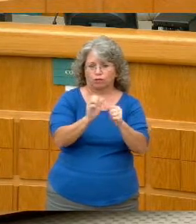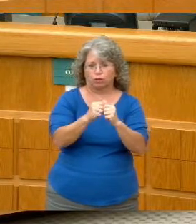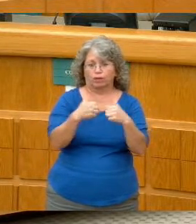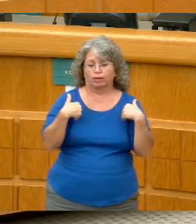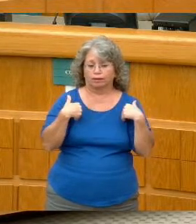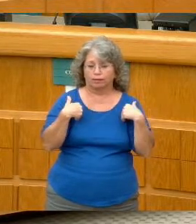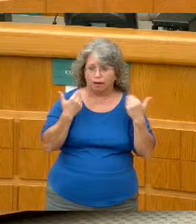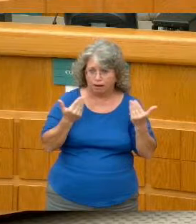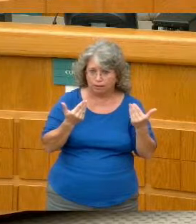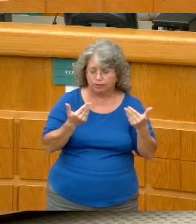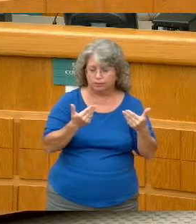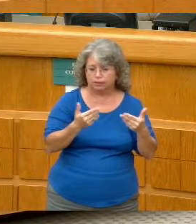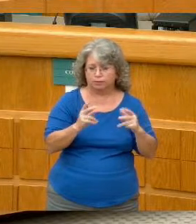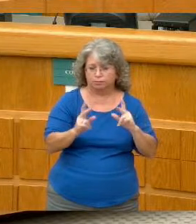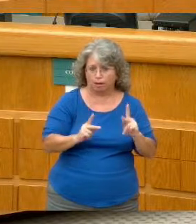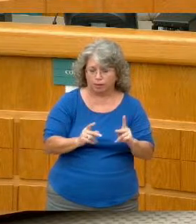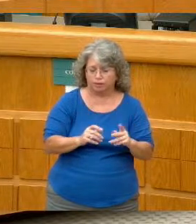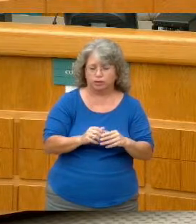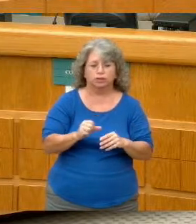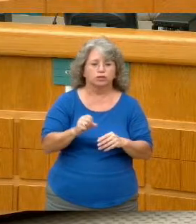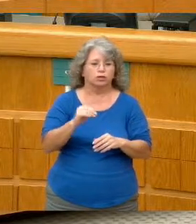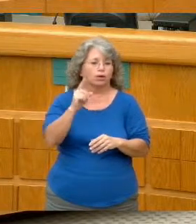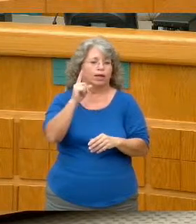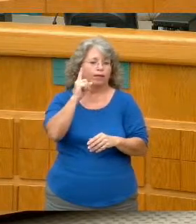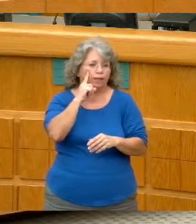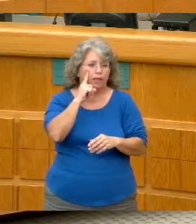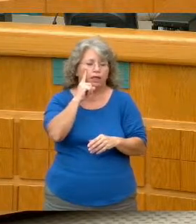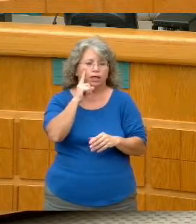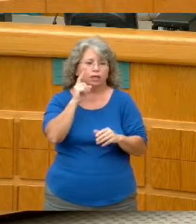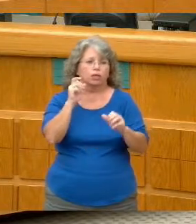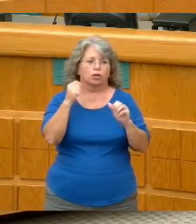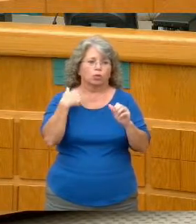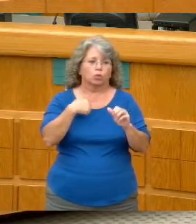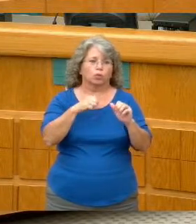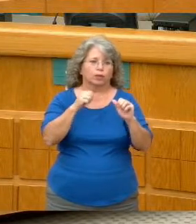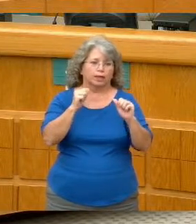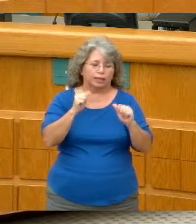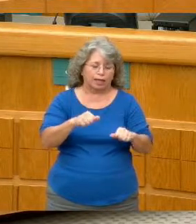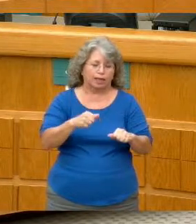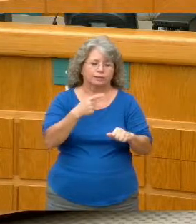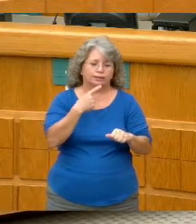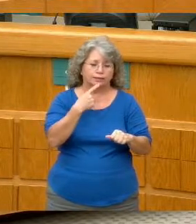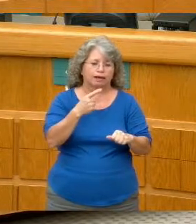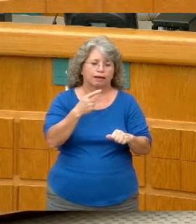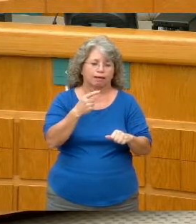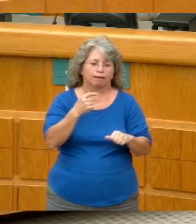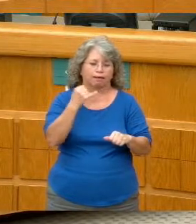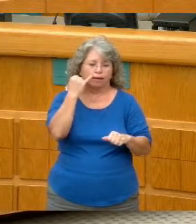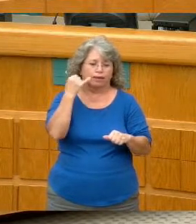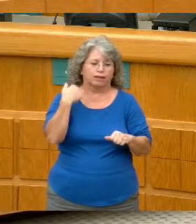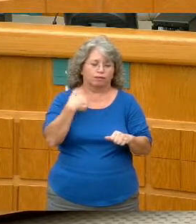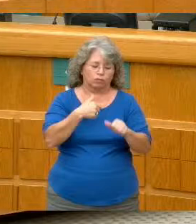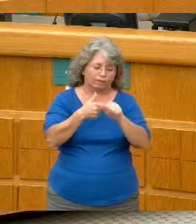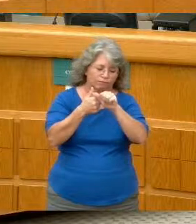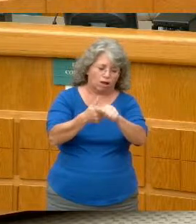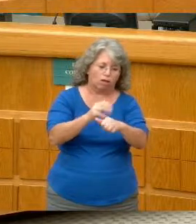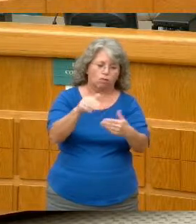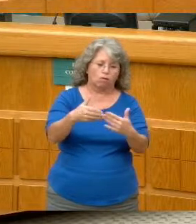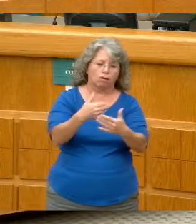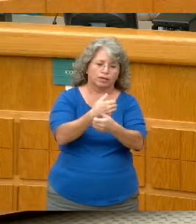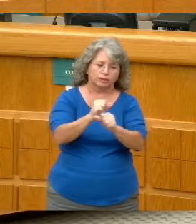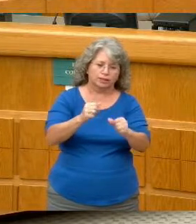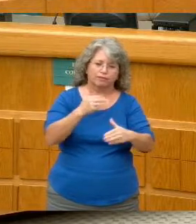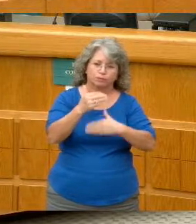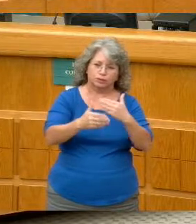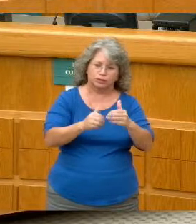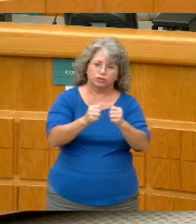population. So I think it's safe to assume that as long as we do the safe mask practices and safe, hand